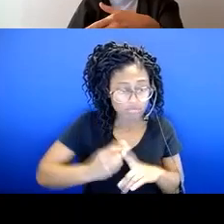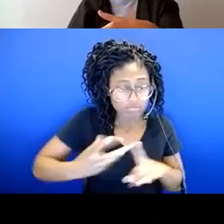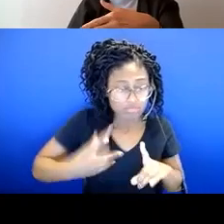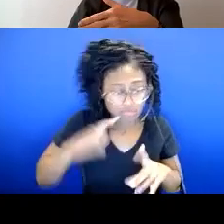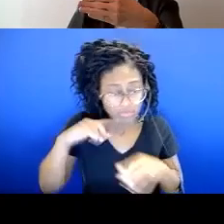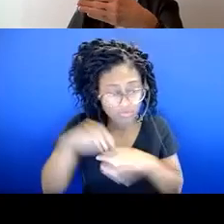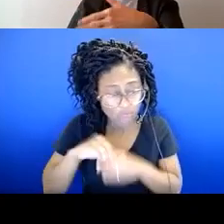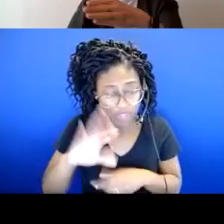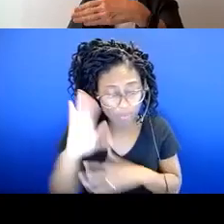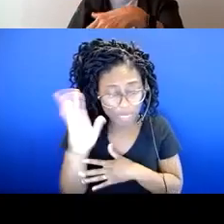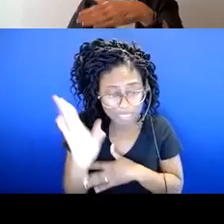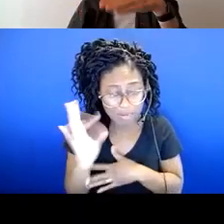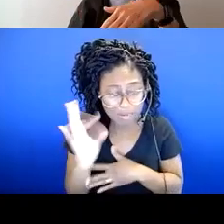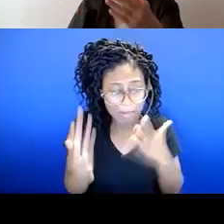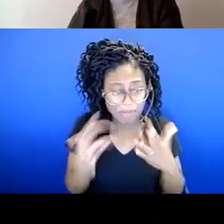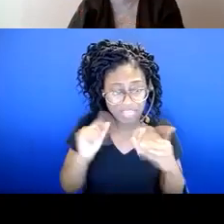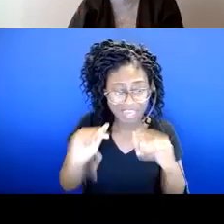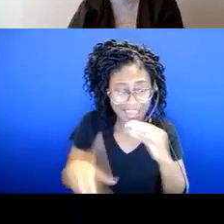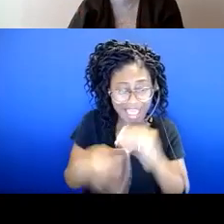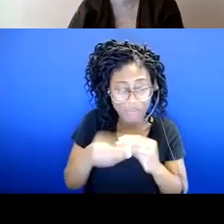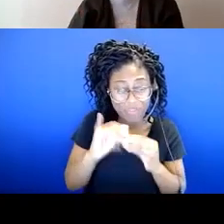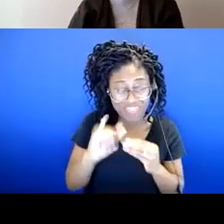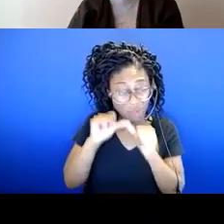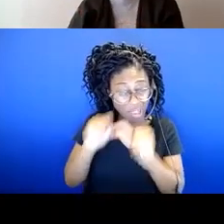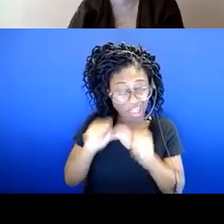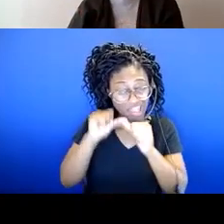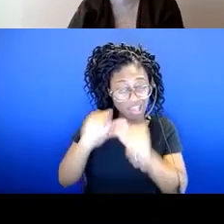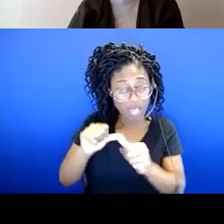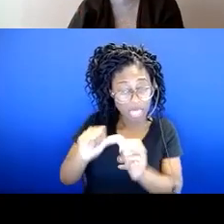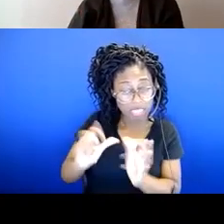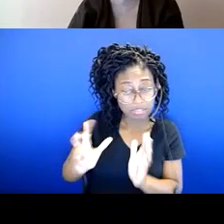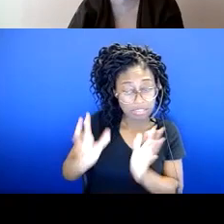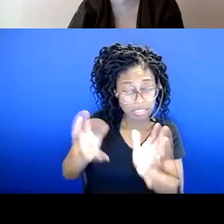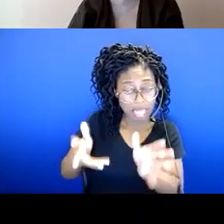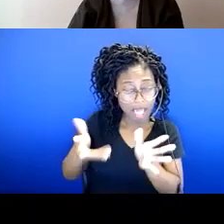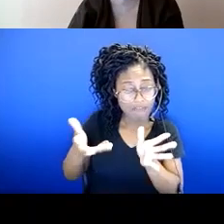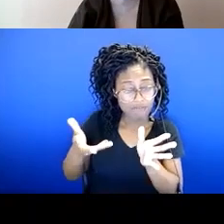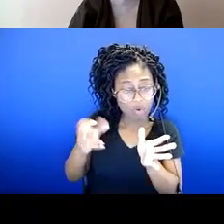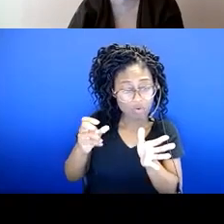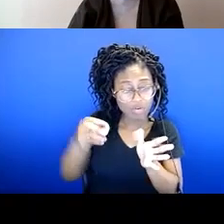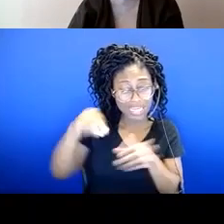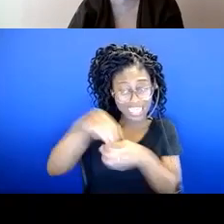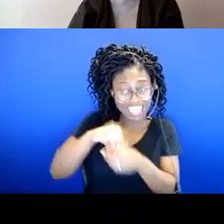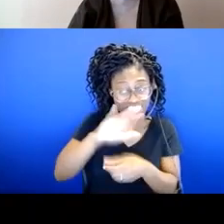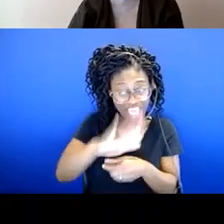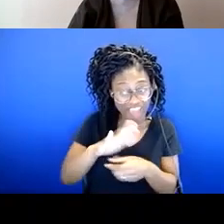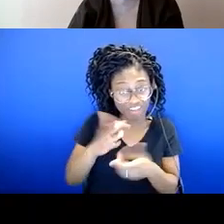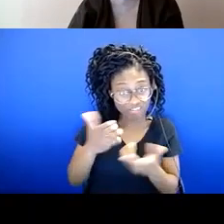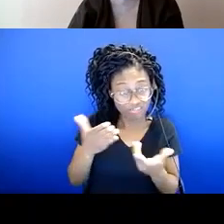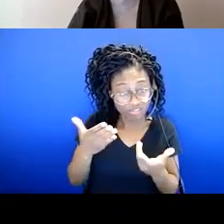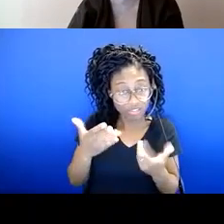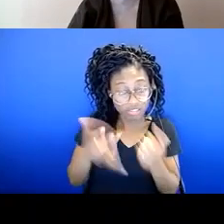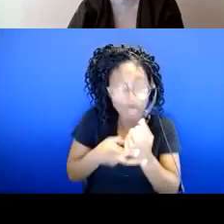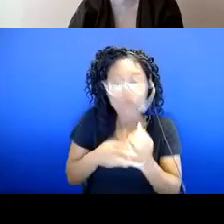the streaming essentially? That would be the